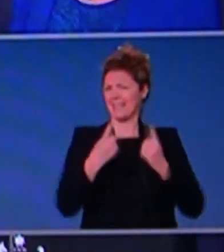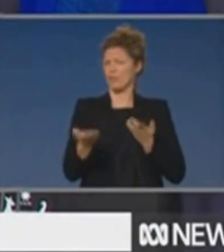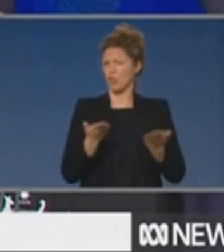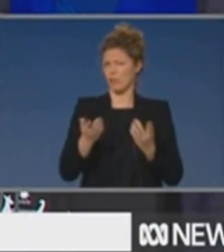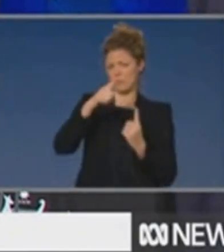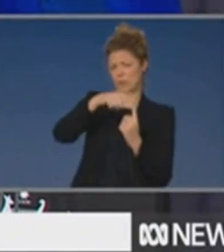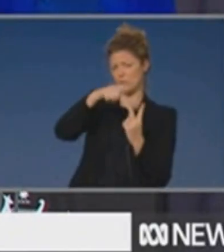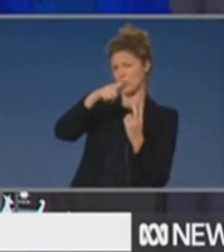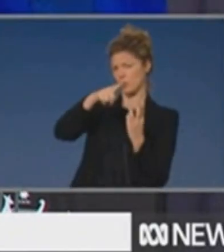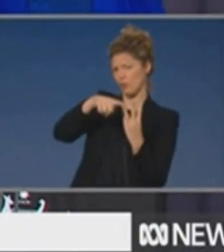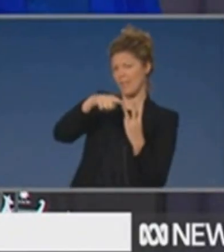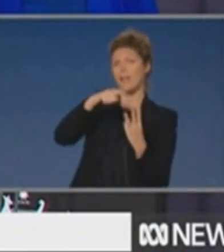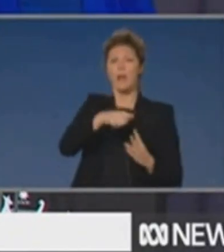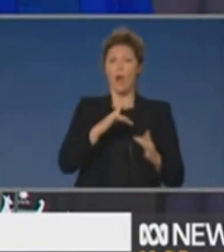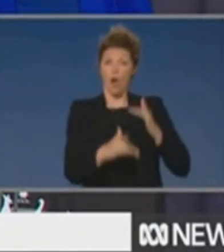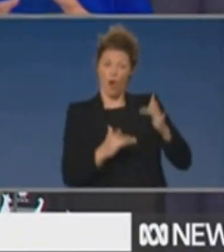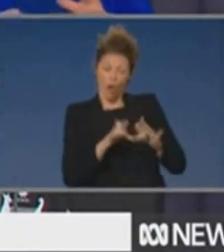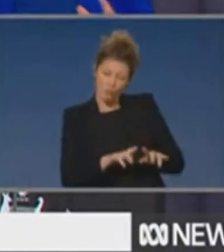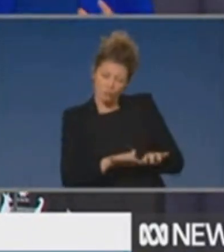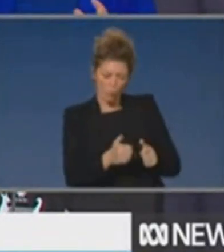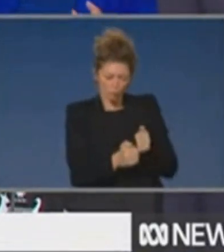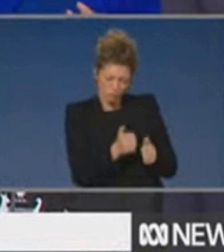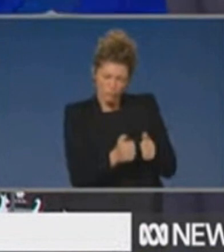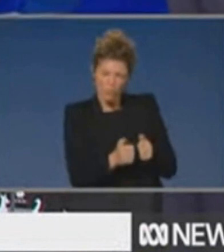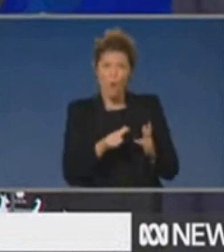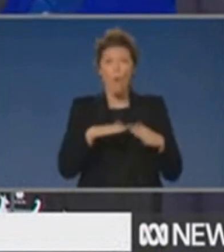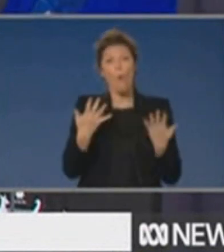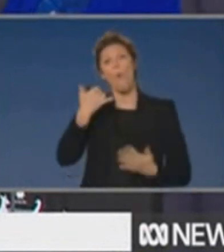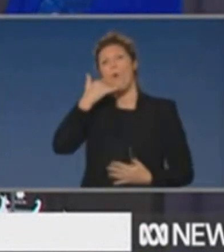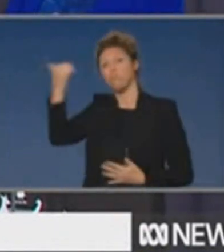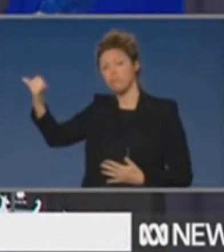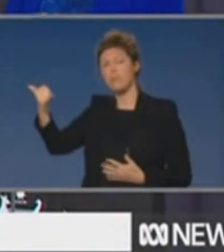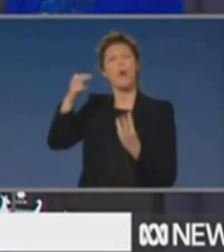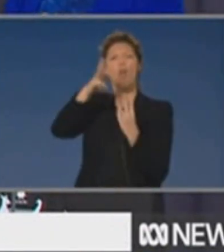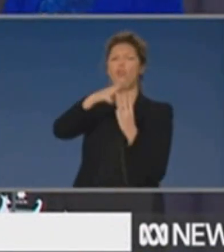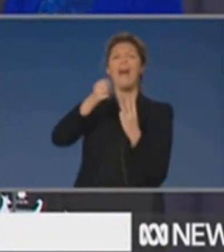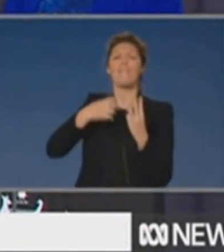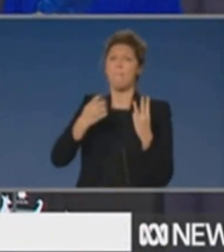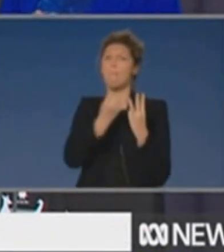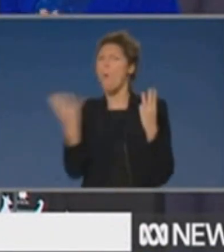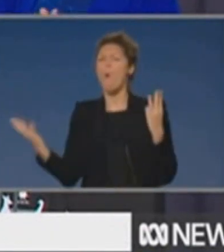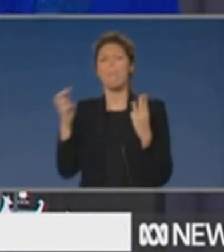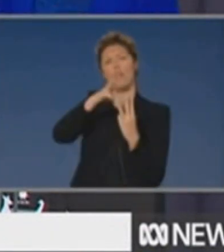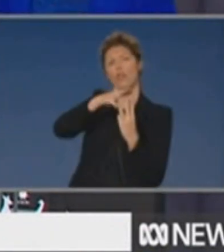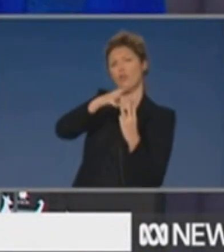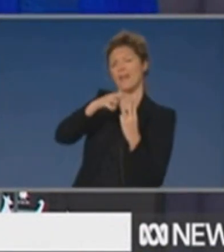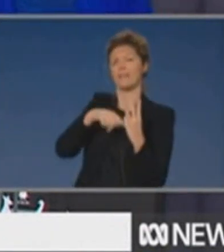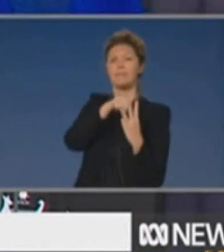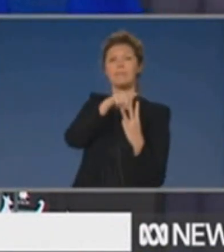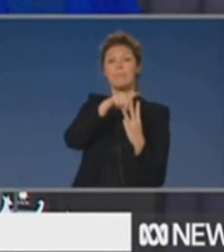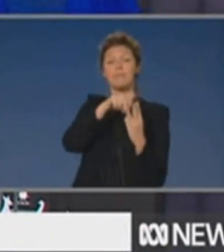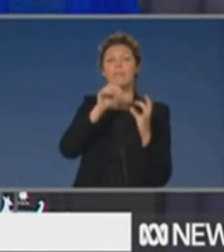in the digital online space, but they're indicative of the broader range of services we have. Beyond Blue has seen